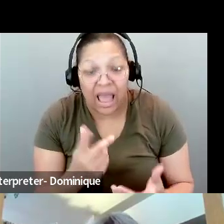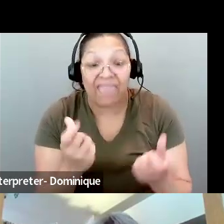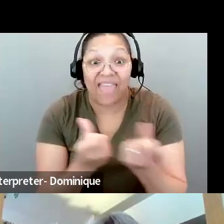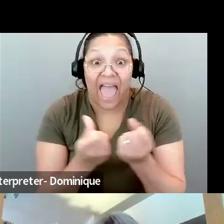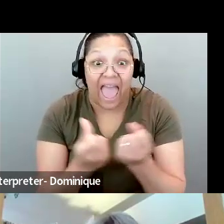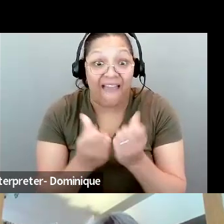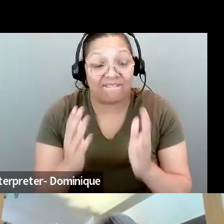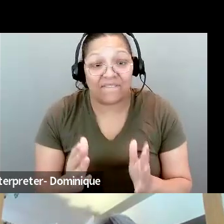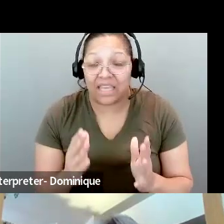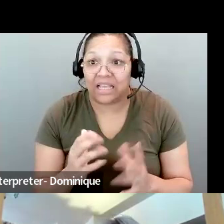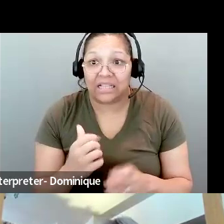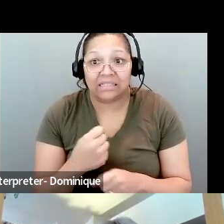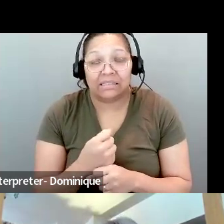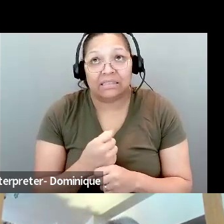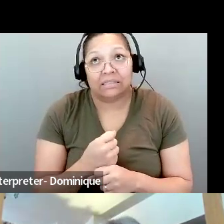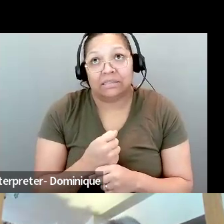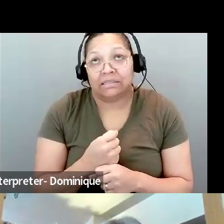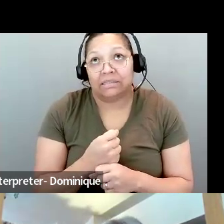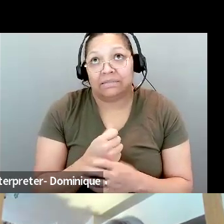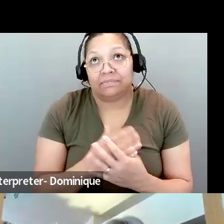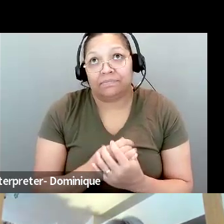the worst.